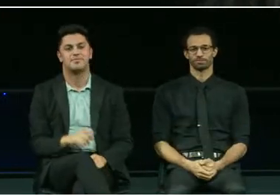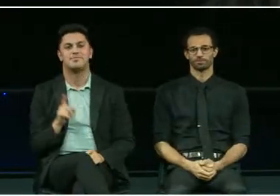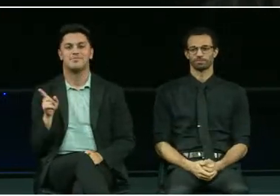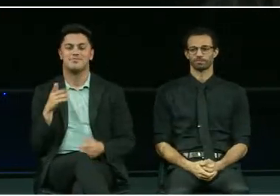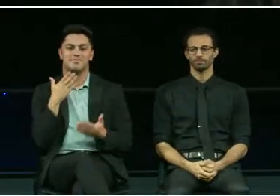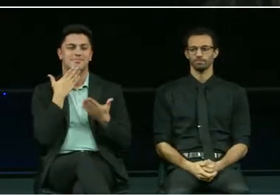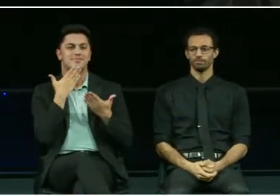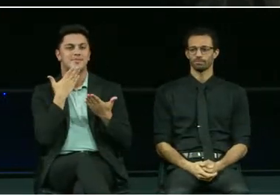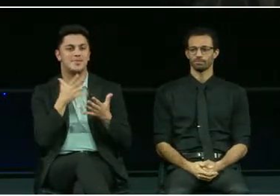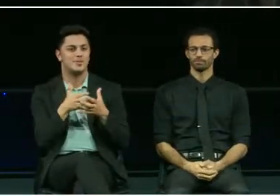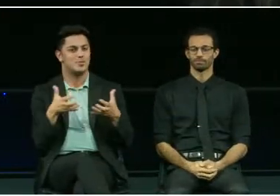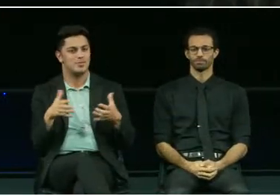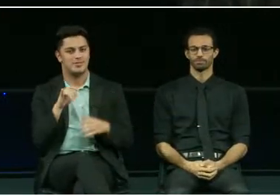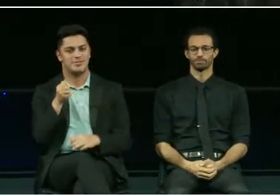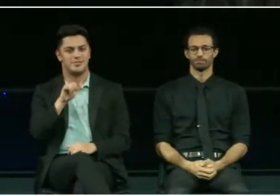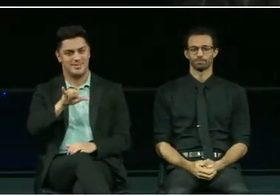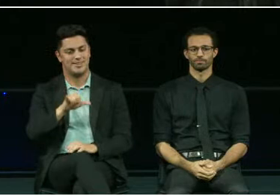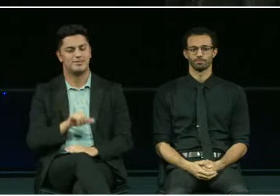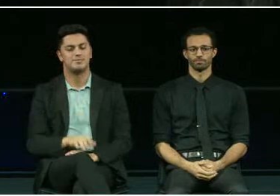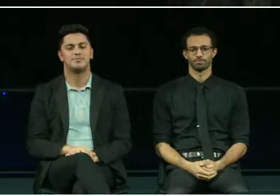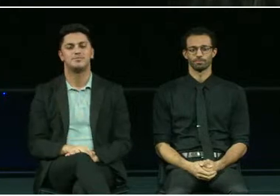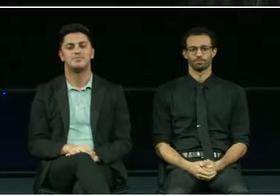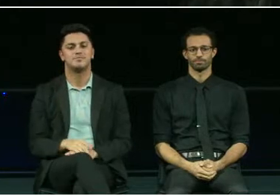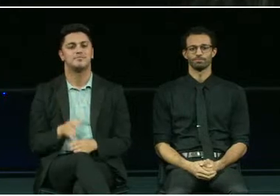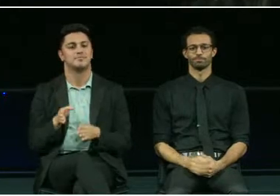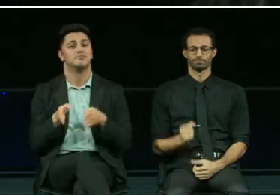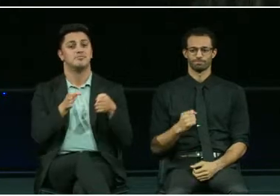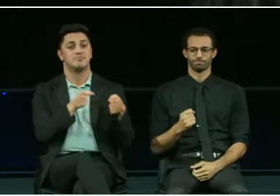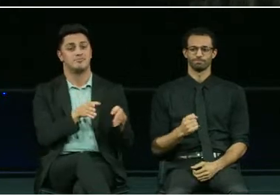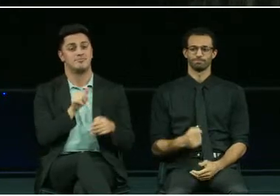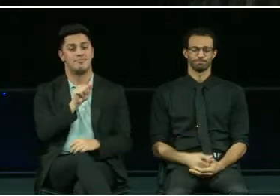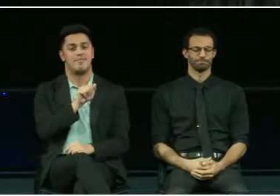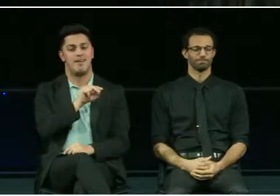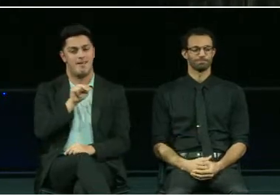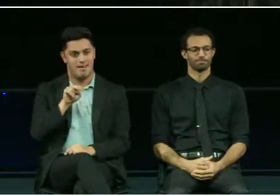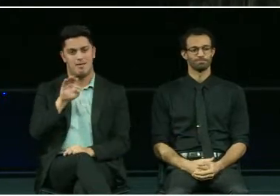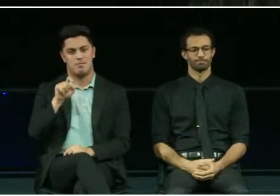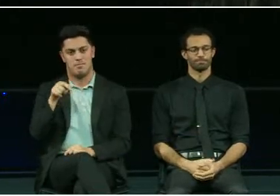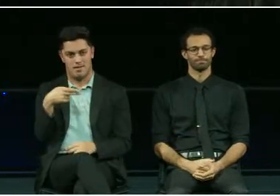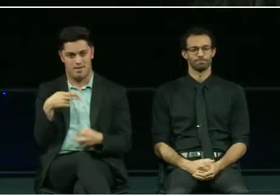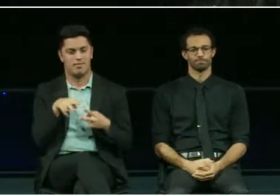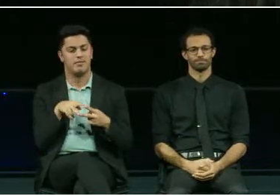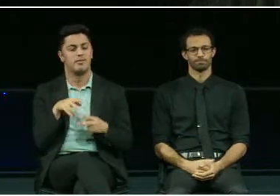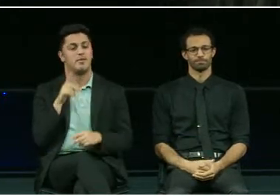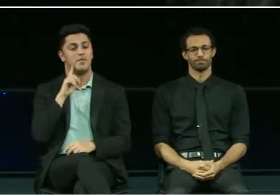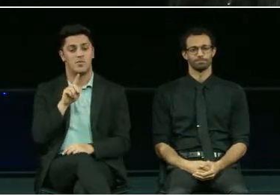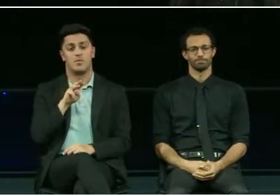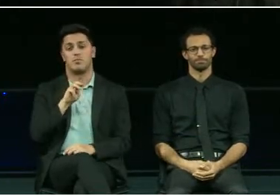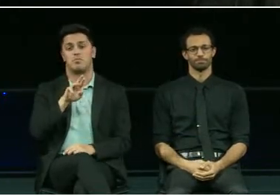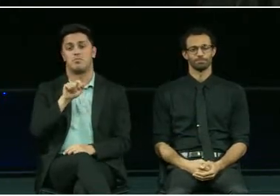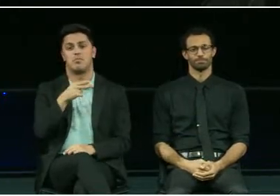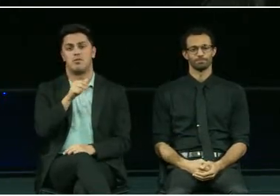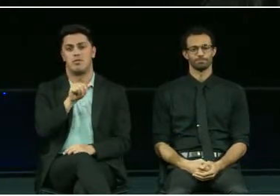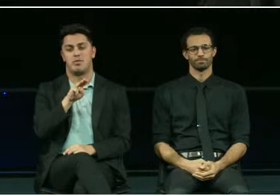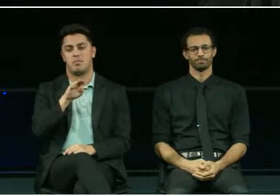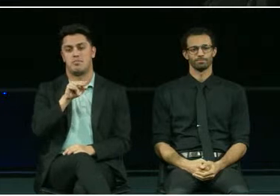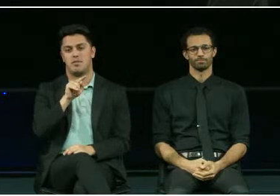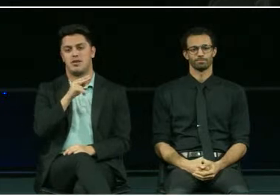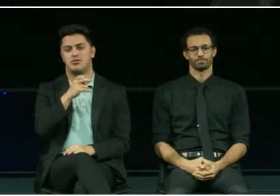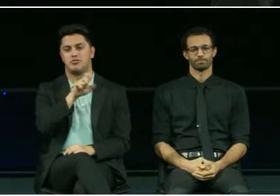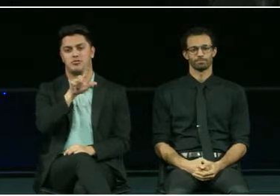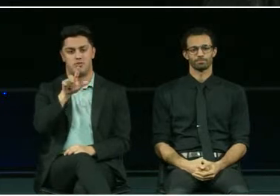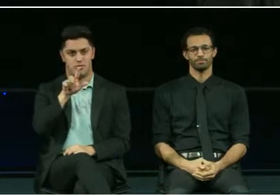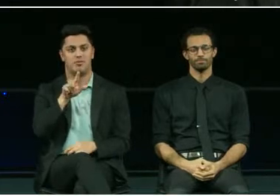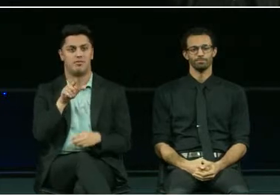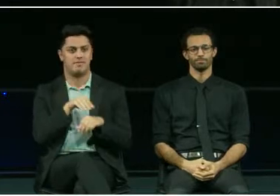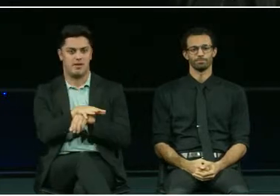Thank you so much, Jay. Of course. So, Anne and Beth, for the Martha Mitchell effect, you've already mentioned, of course,